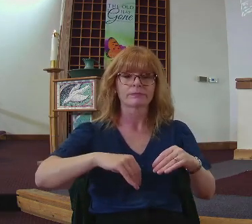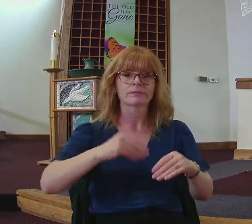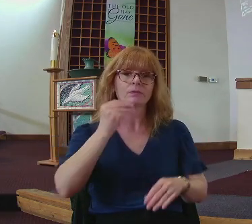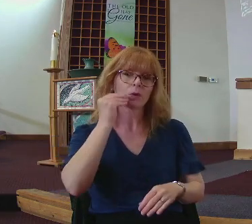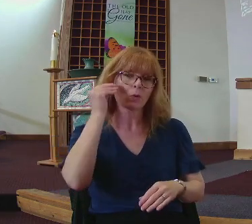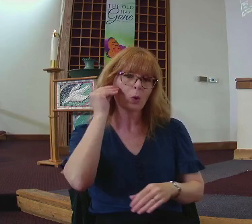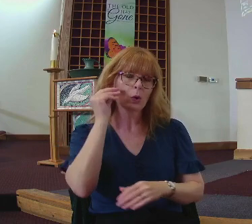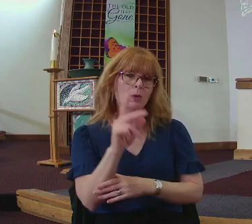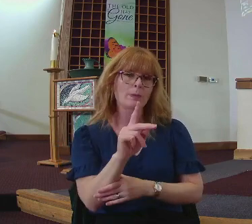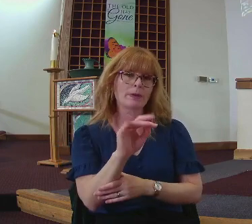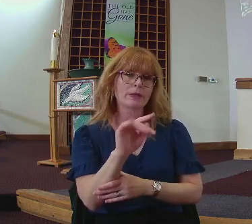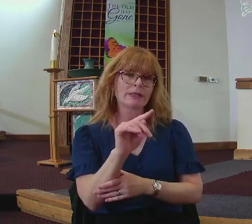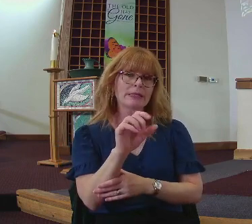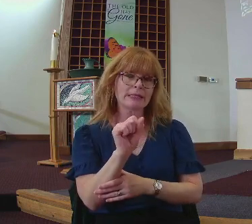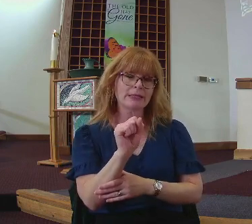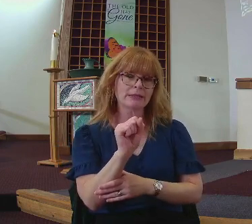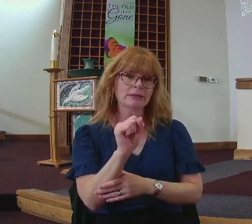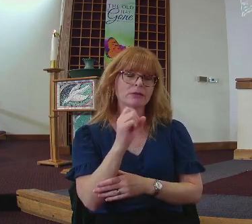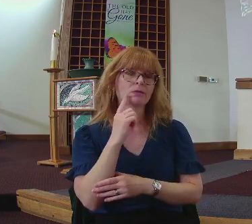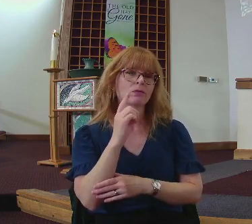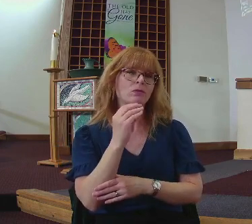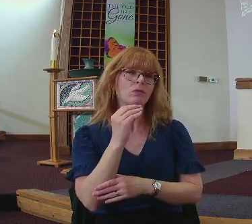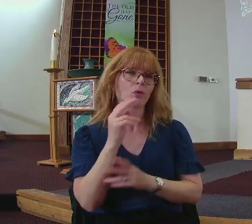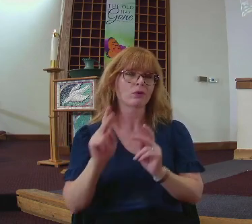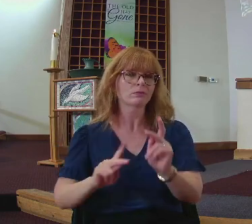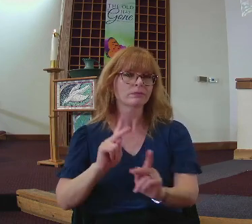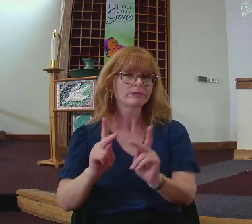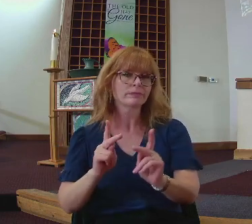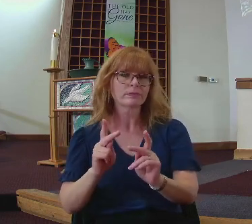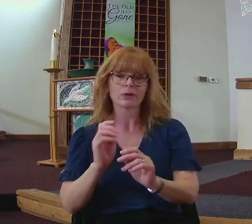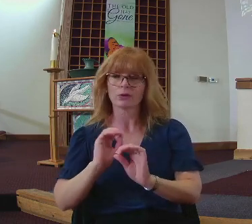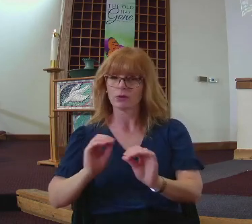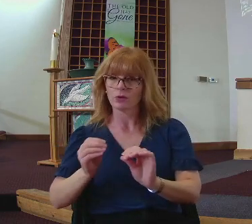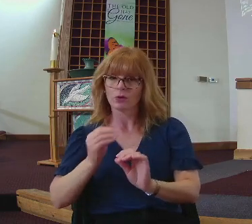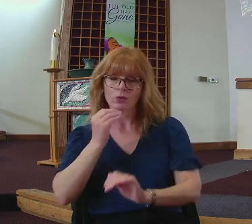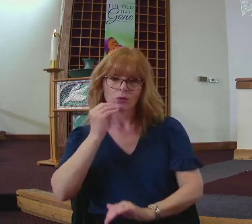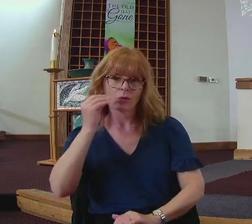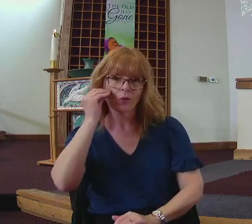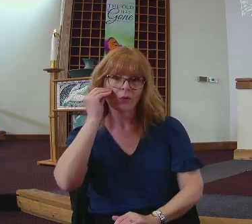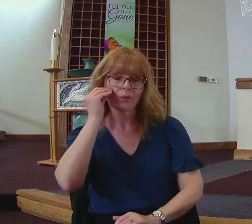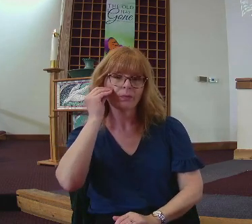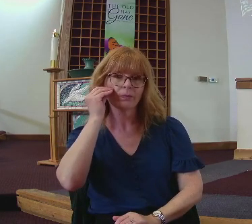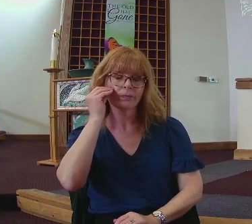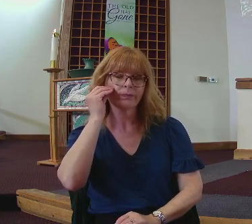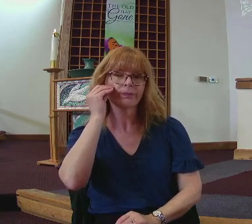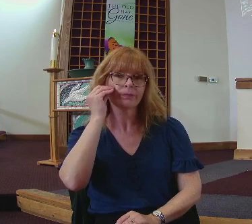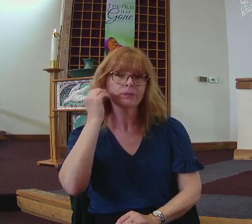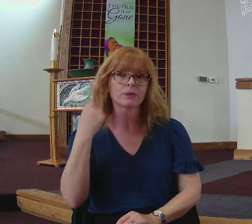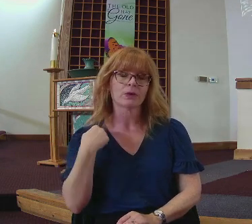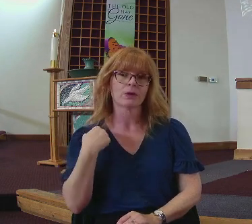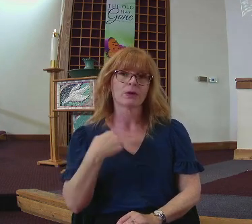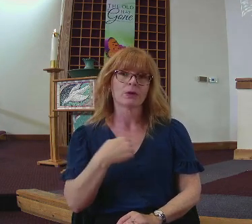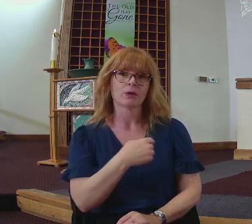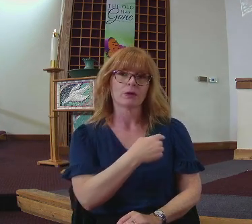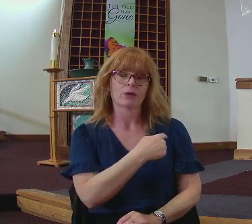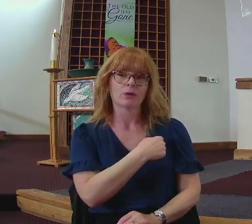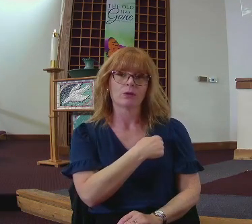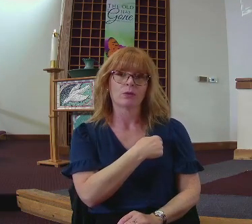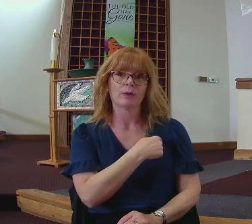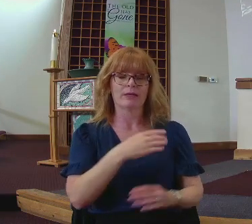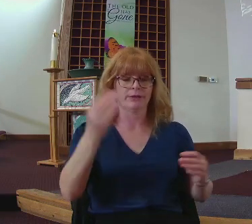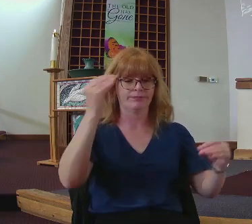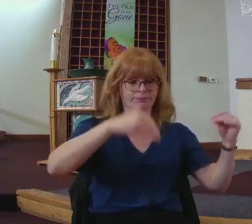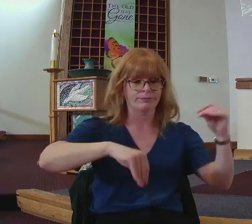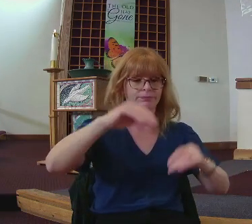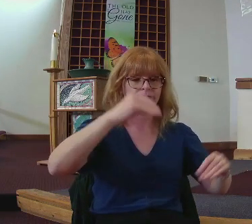make the mana bags for the homeless that are sold in the narthex every Sunday. We assembled the packages,